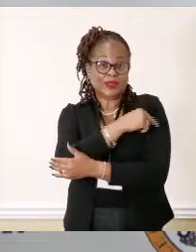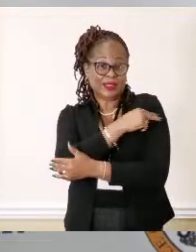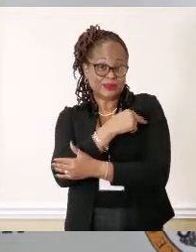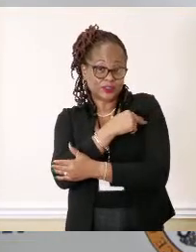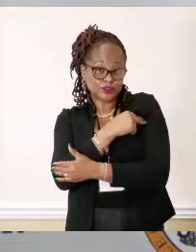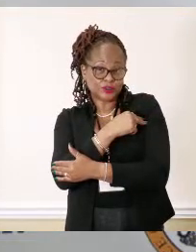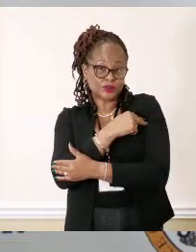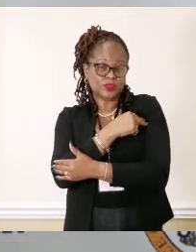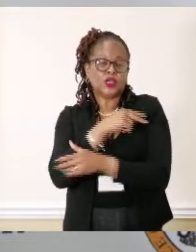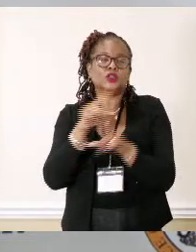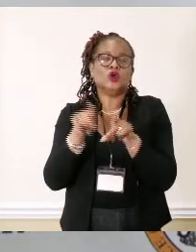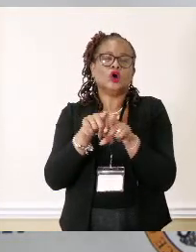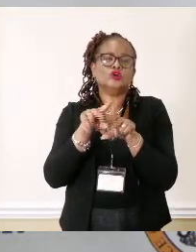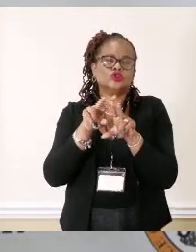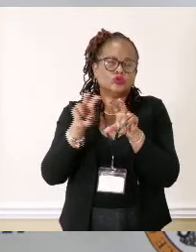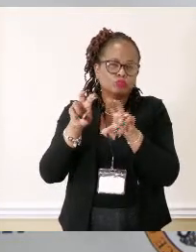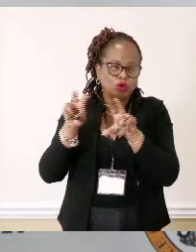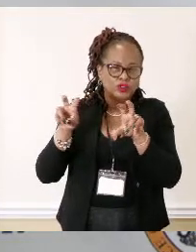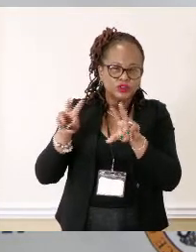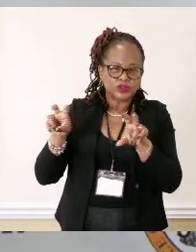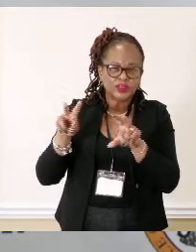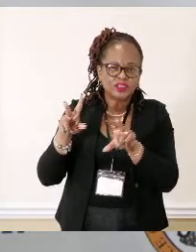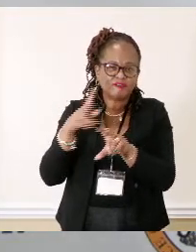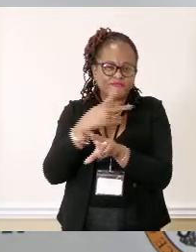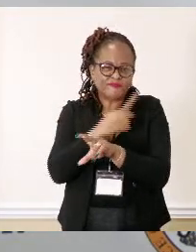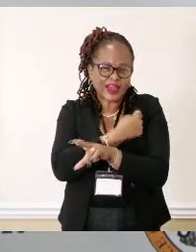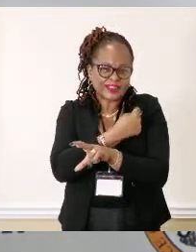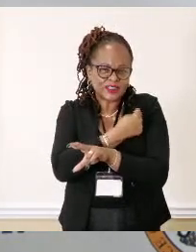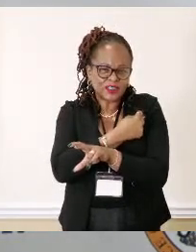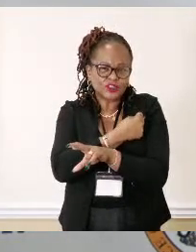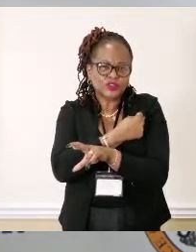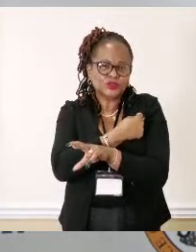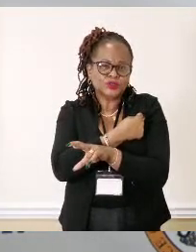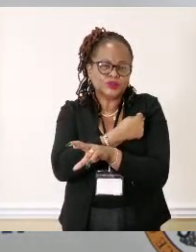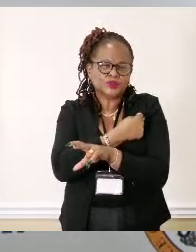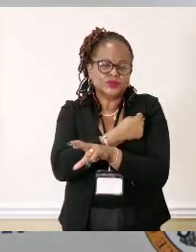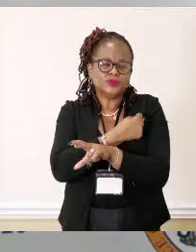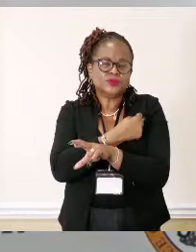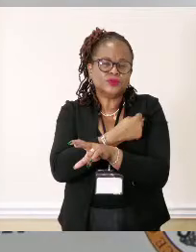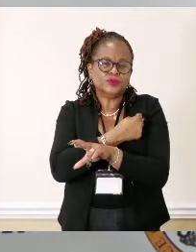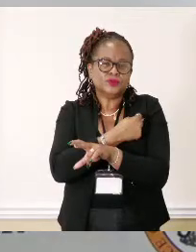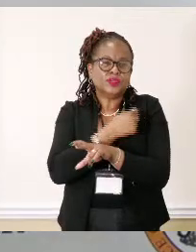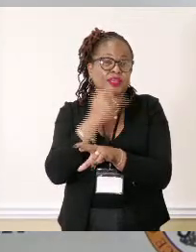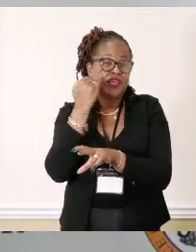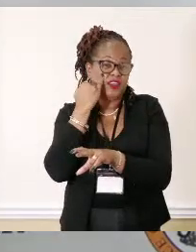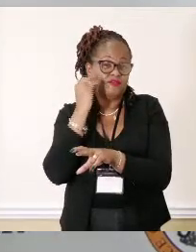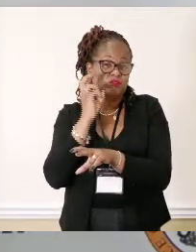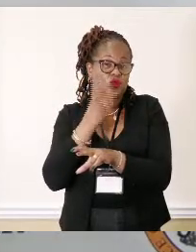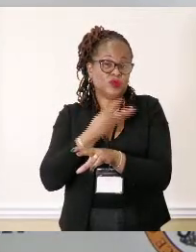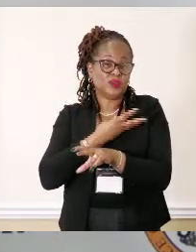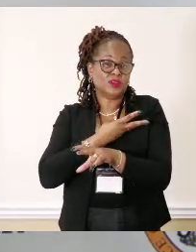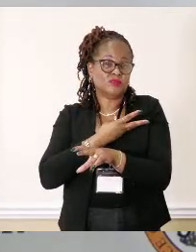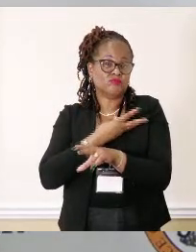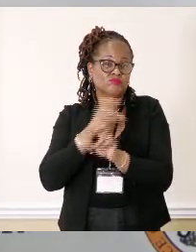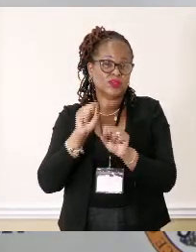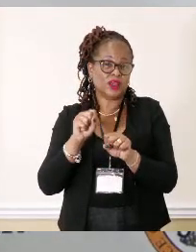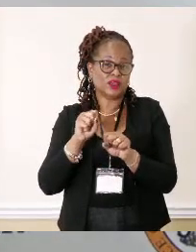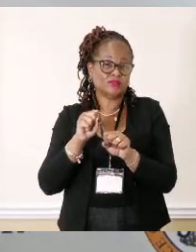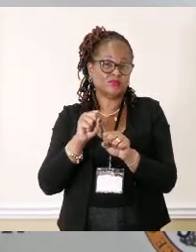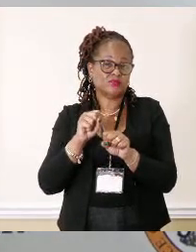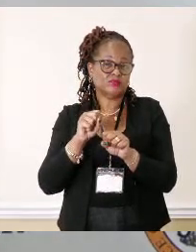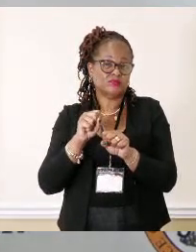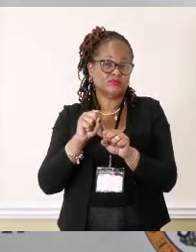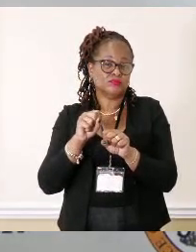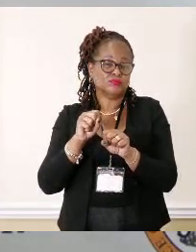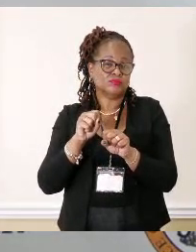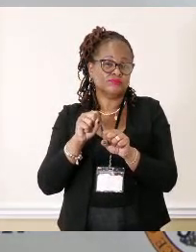hospitalizations, and they're also monitoring the vaccine uptake. If we can stem the